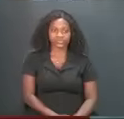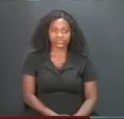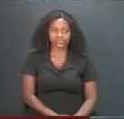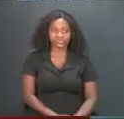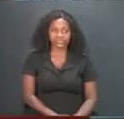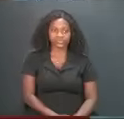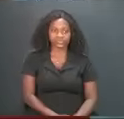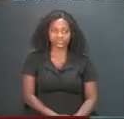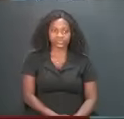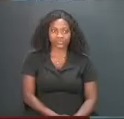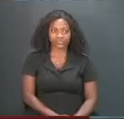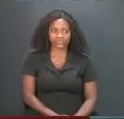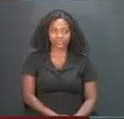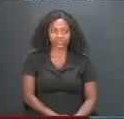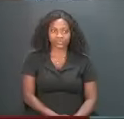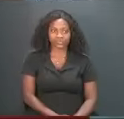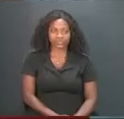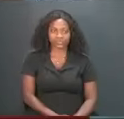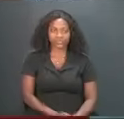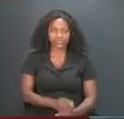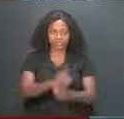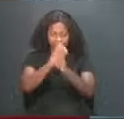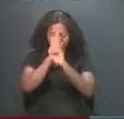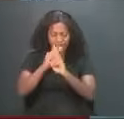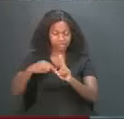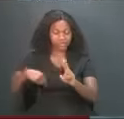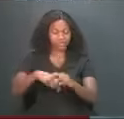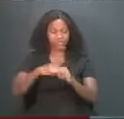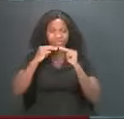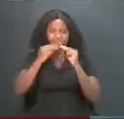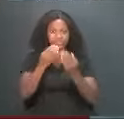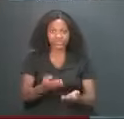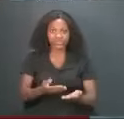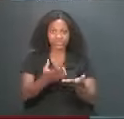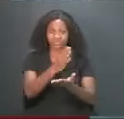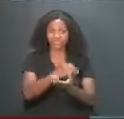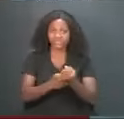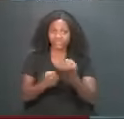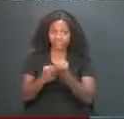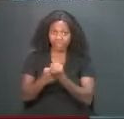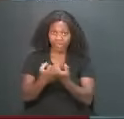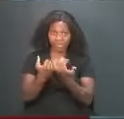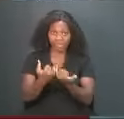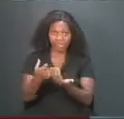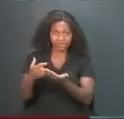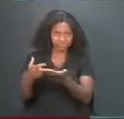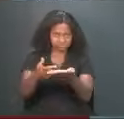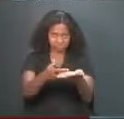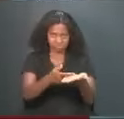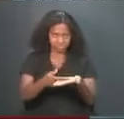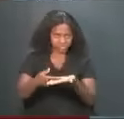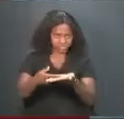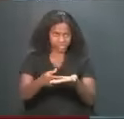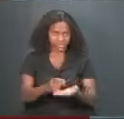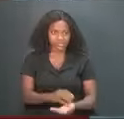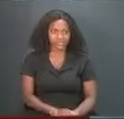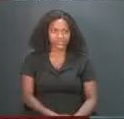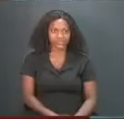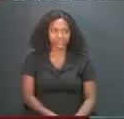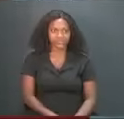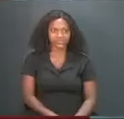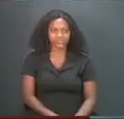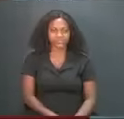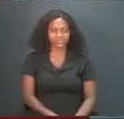Honorable members, motion has been moved and seconded. It's for the consideration of the House. Mr. Speaker, you may put the